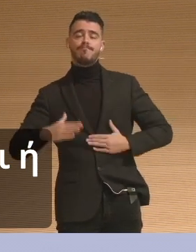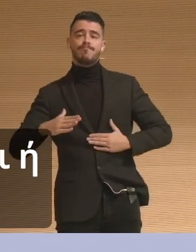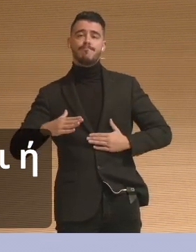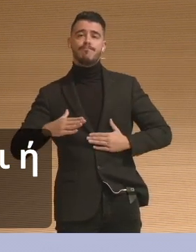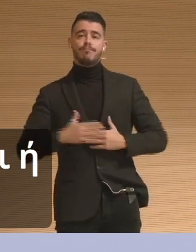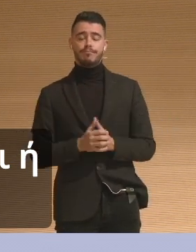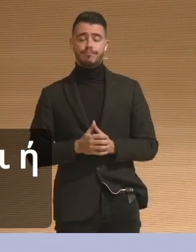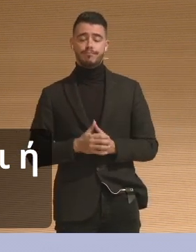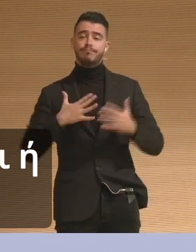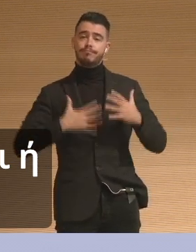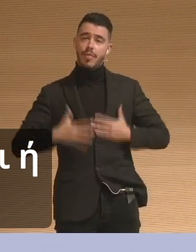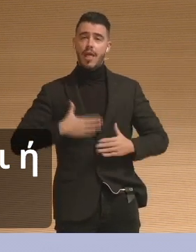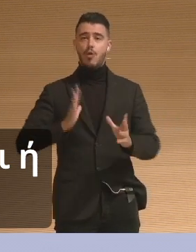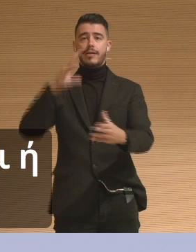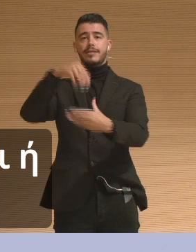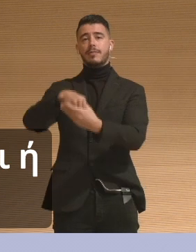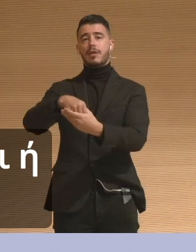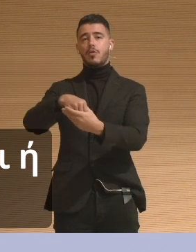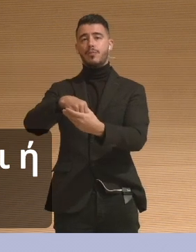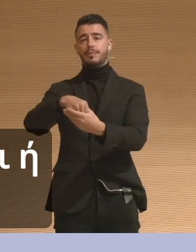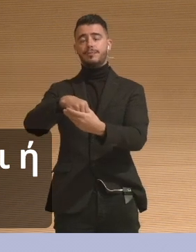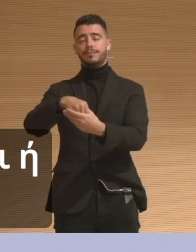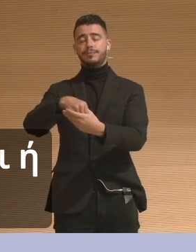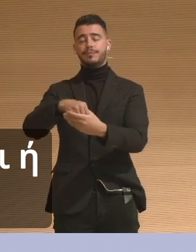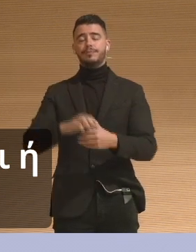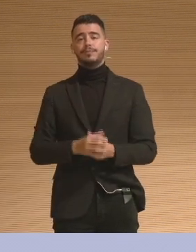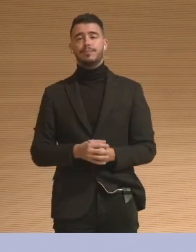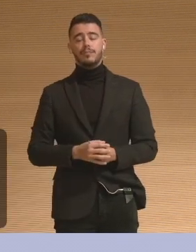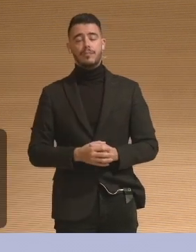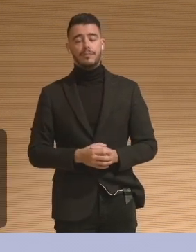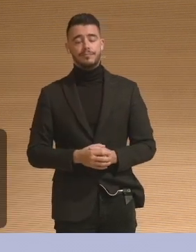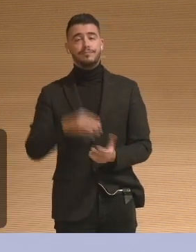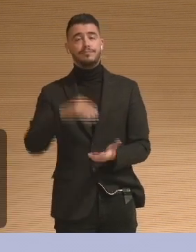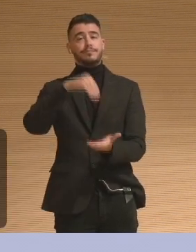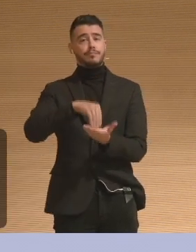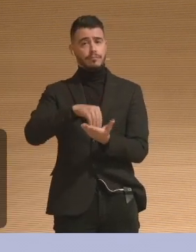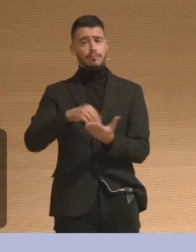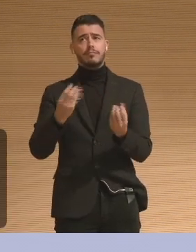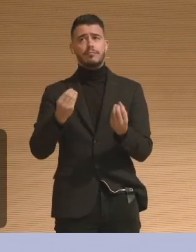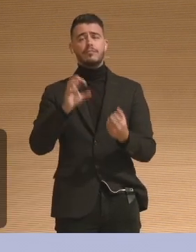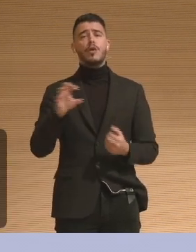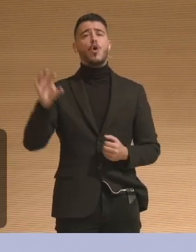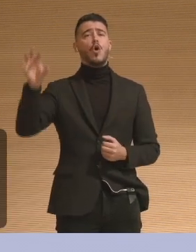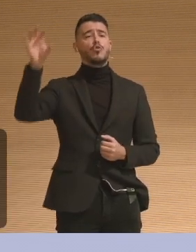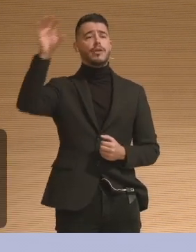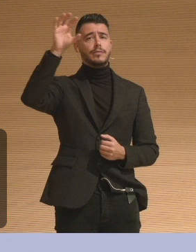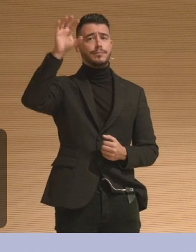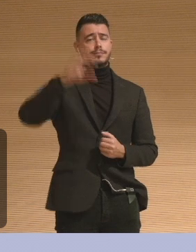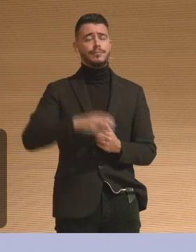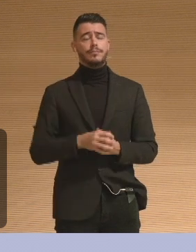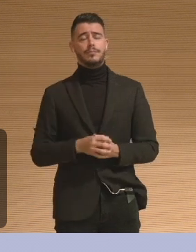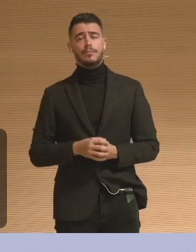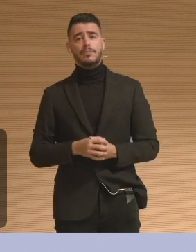countries that have either developed or implemented social prescribing programs, such as the US, UK, China,